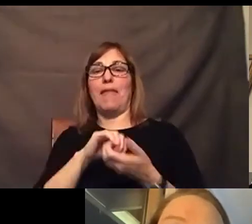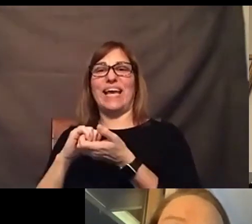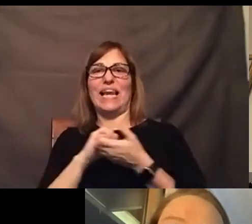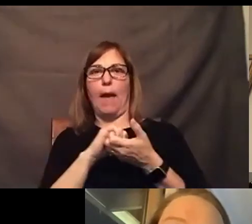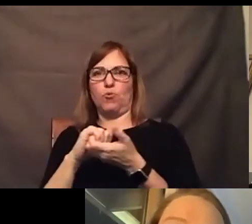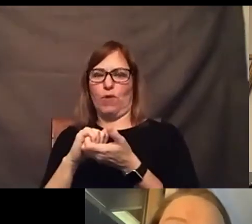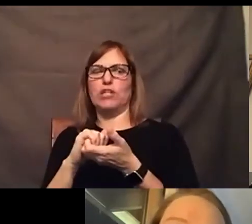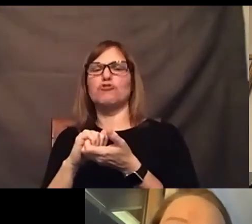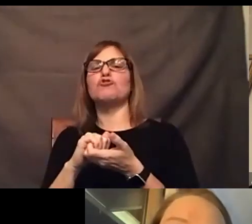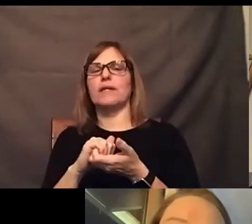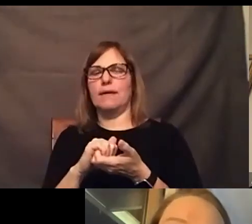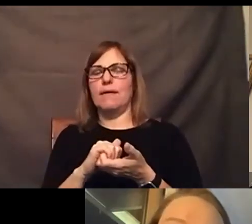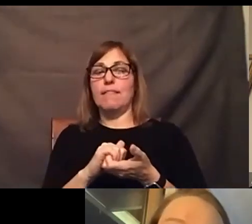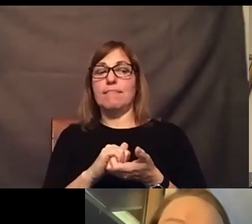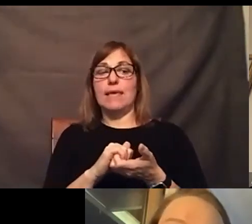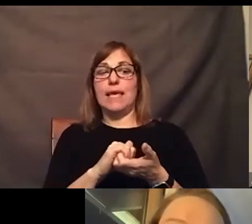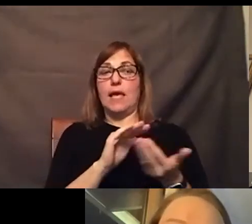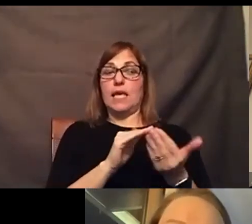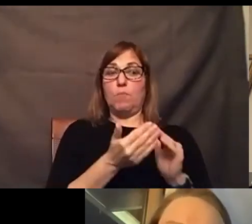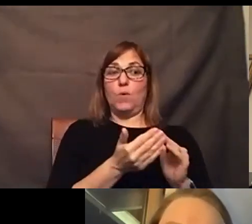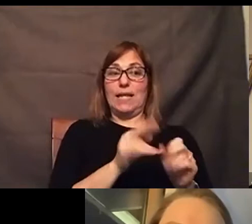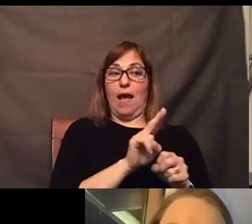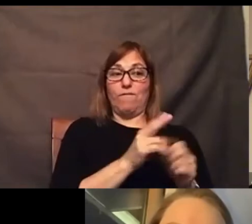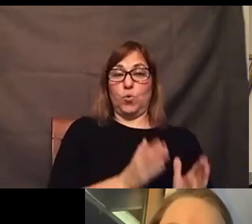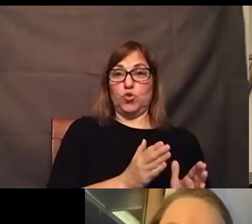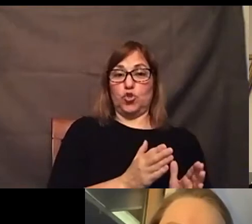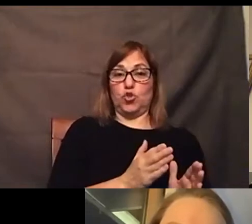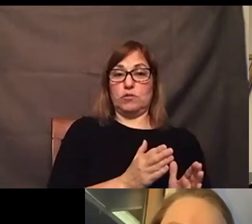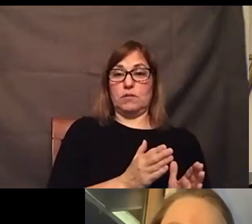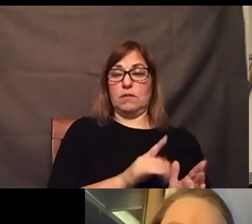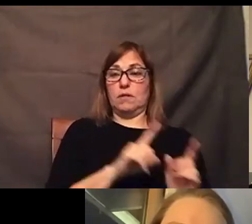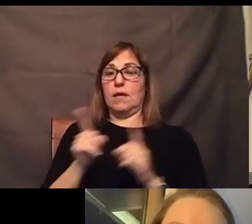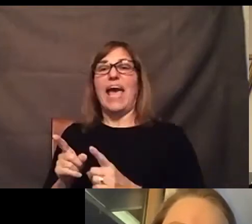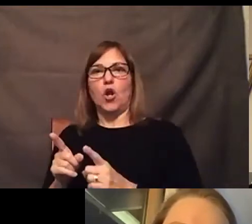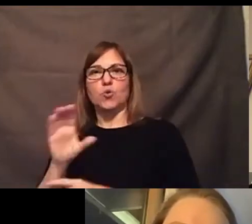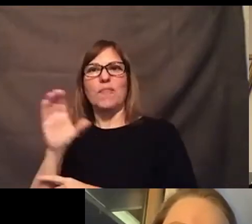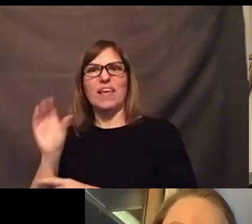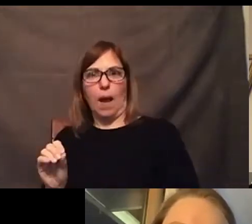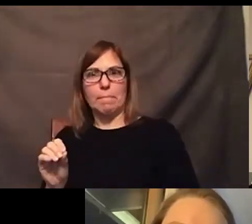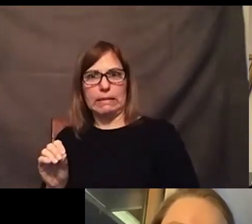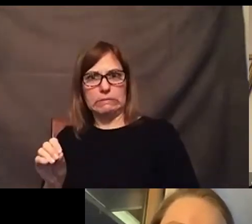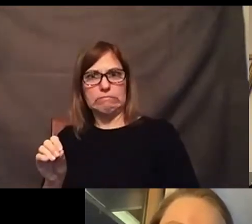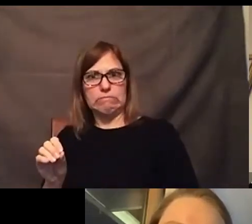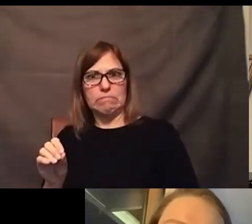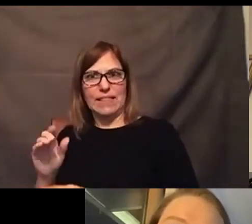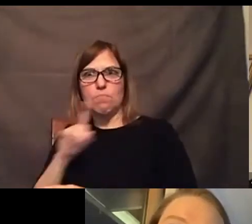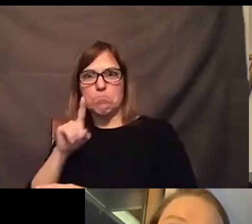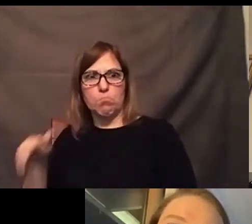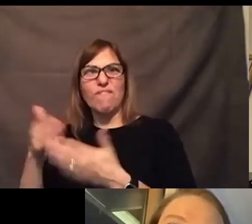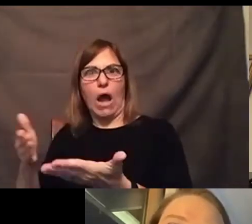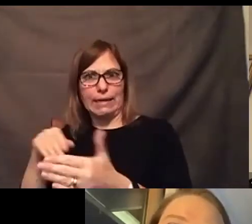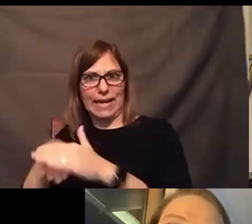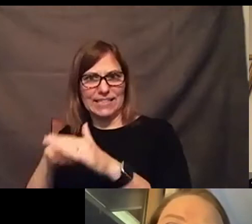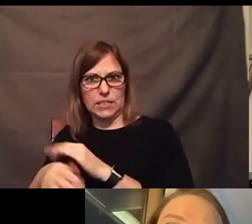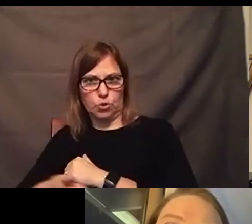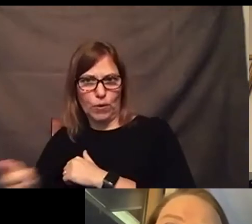community of users and an entity that provided accessible public transportation. How is